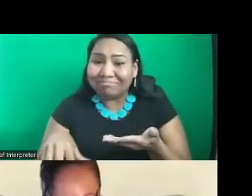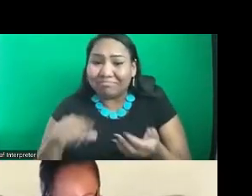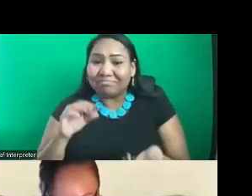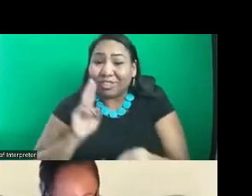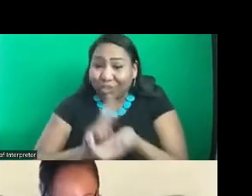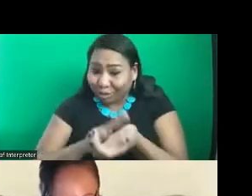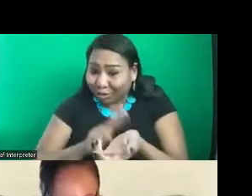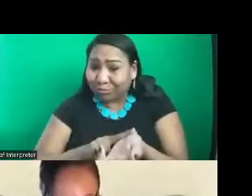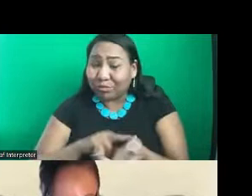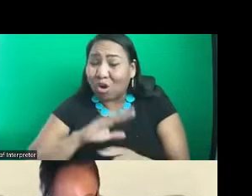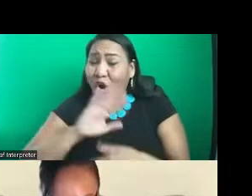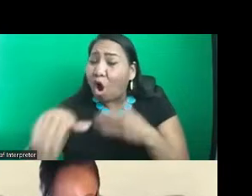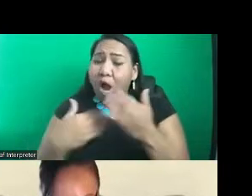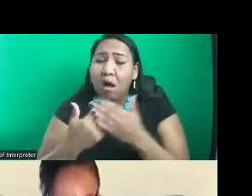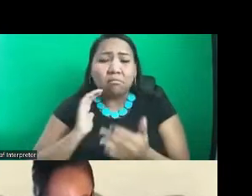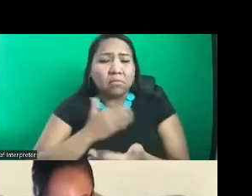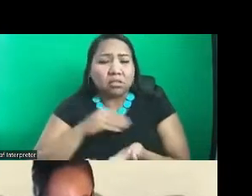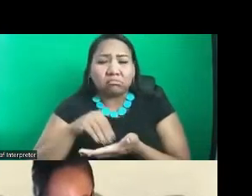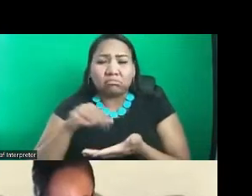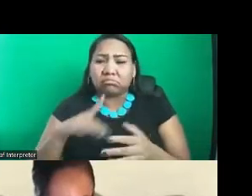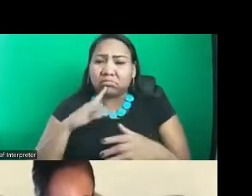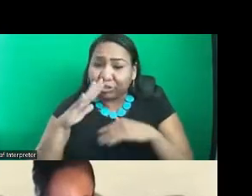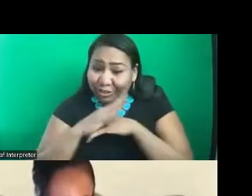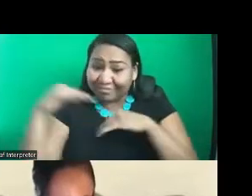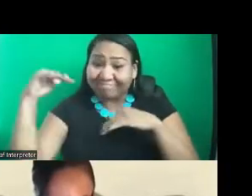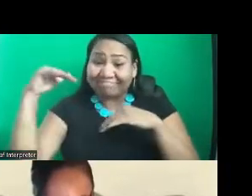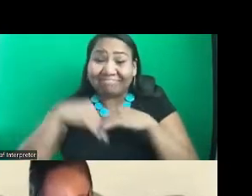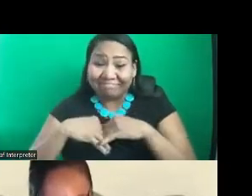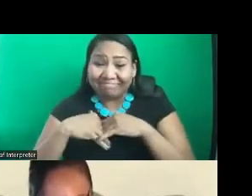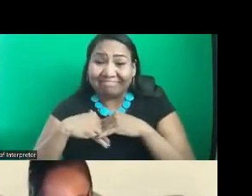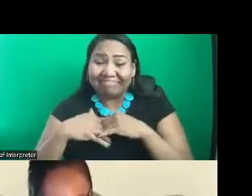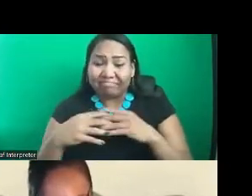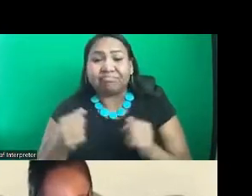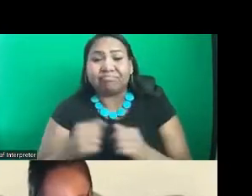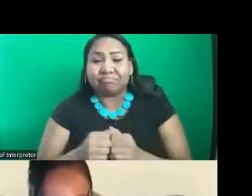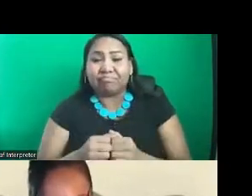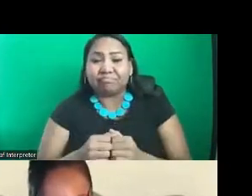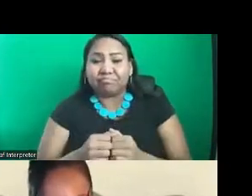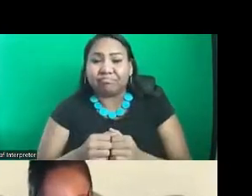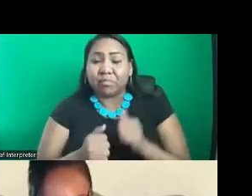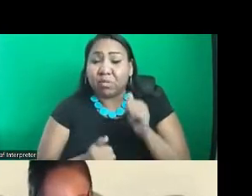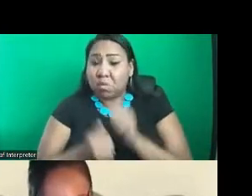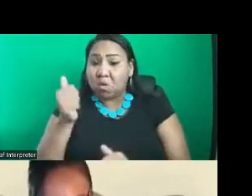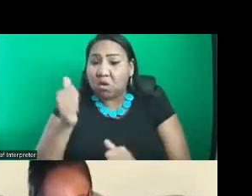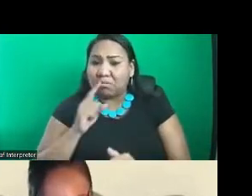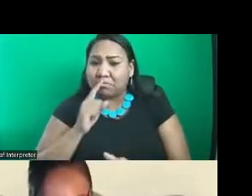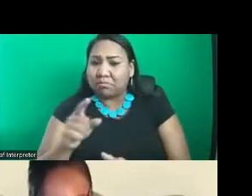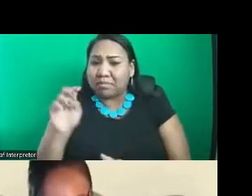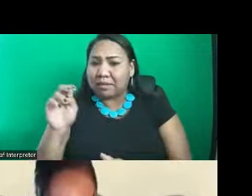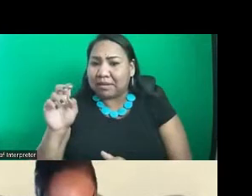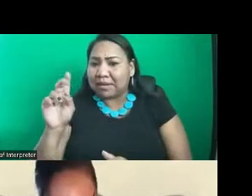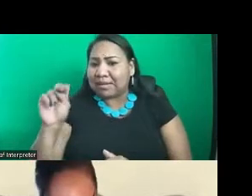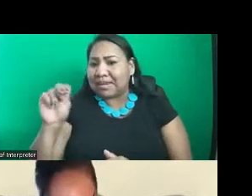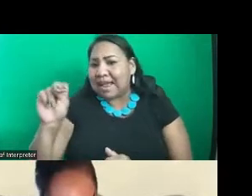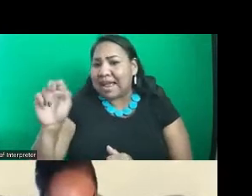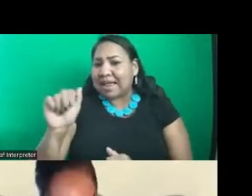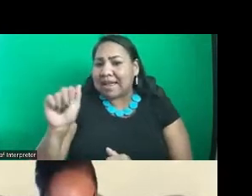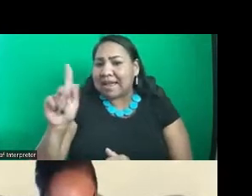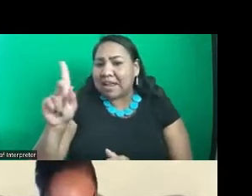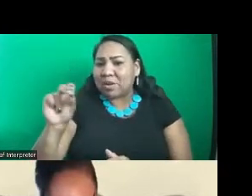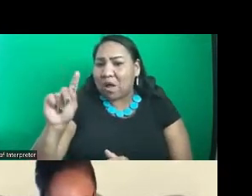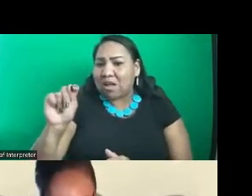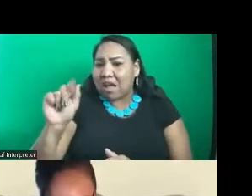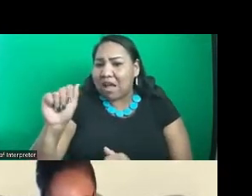are Native. Majority are Lakota, Dakota, and Nakota. And we assist